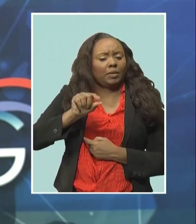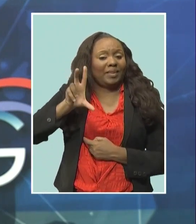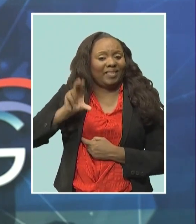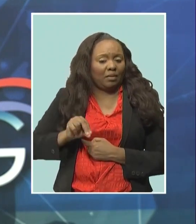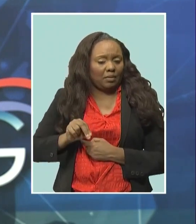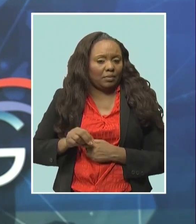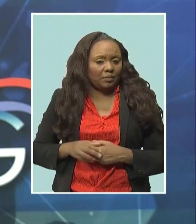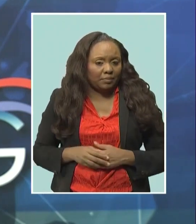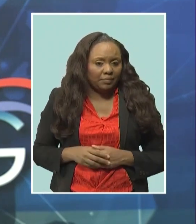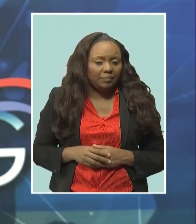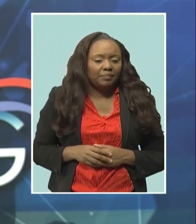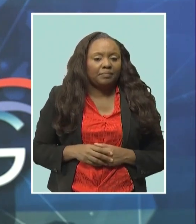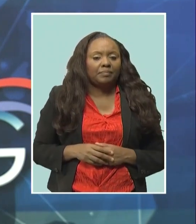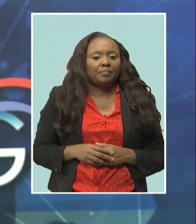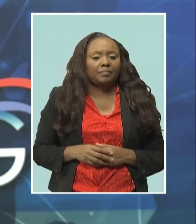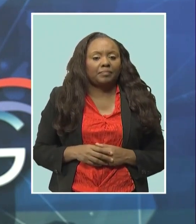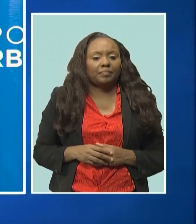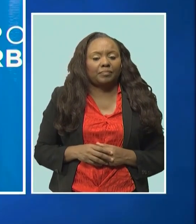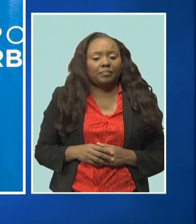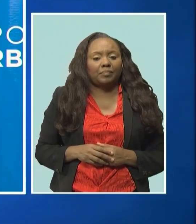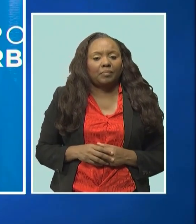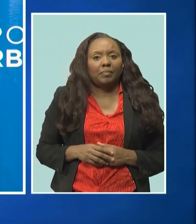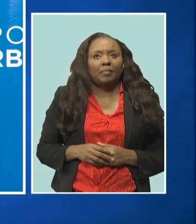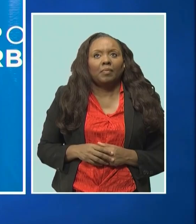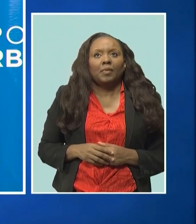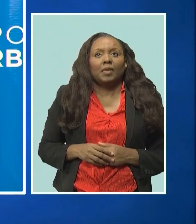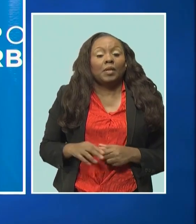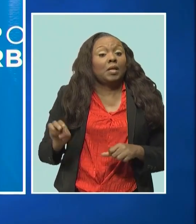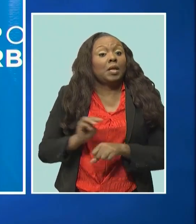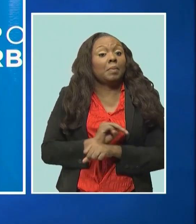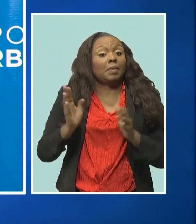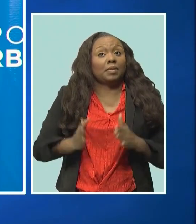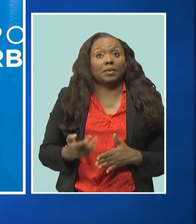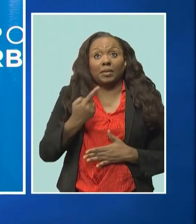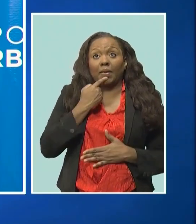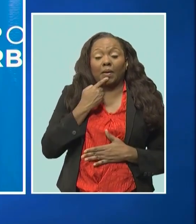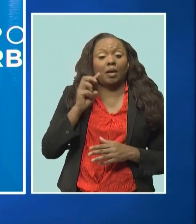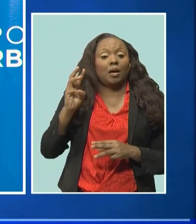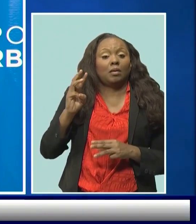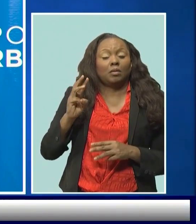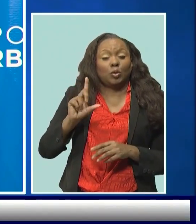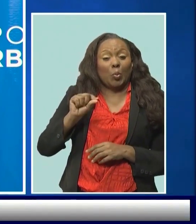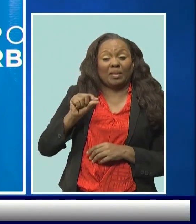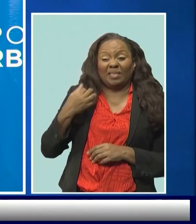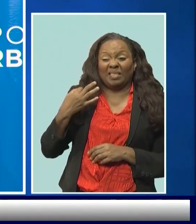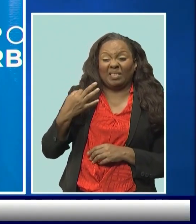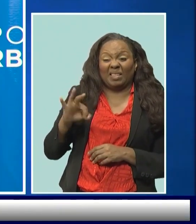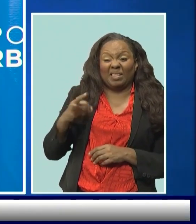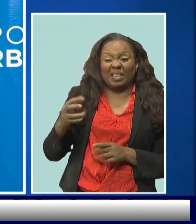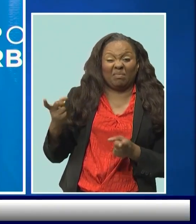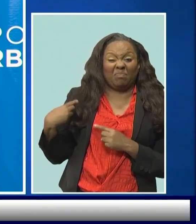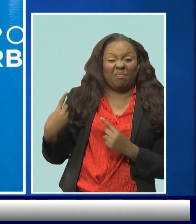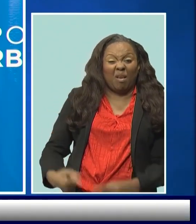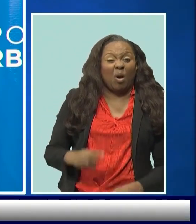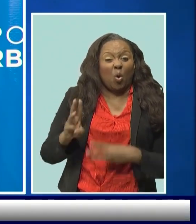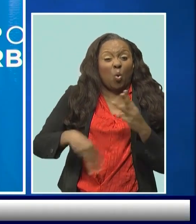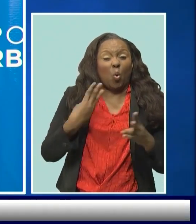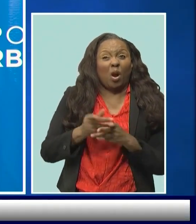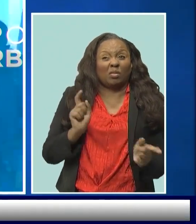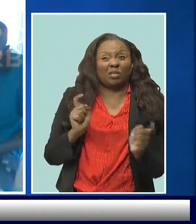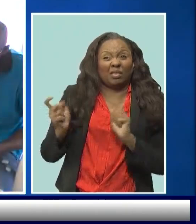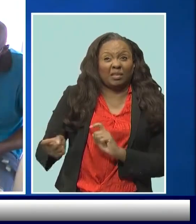Thorpe reports. Minister Cummins says the world has changed since 2019, when the energy policy was first